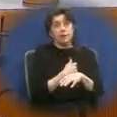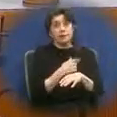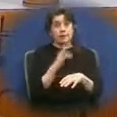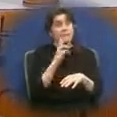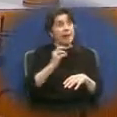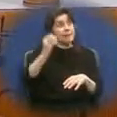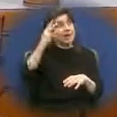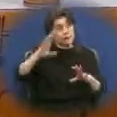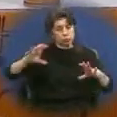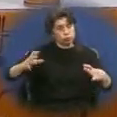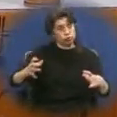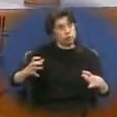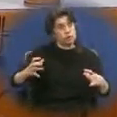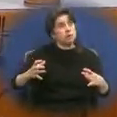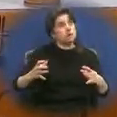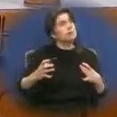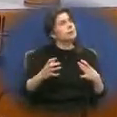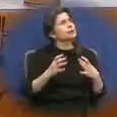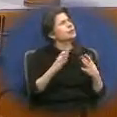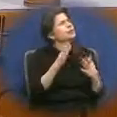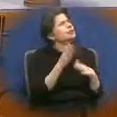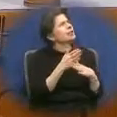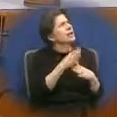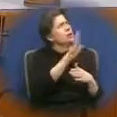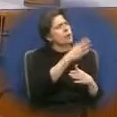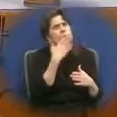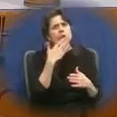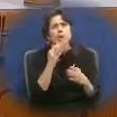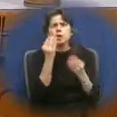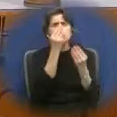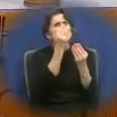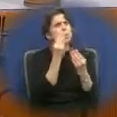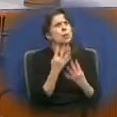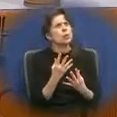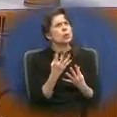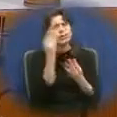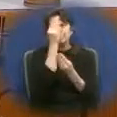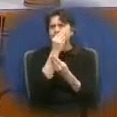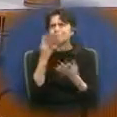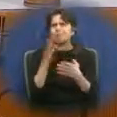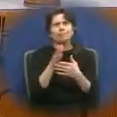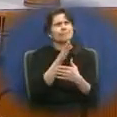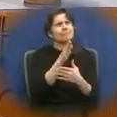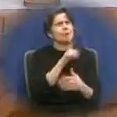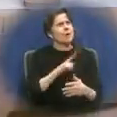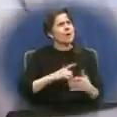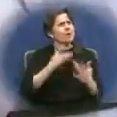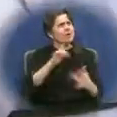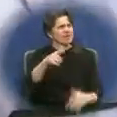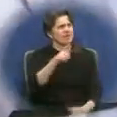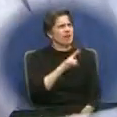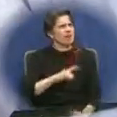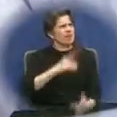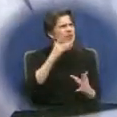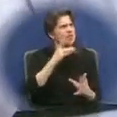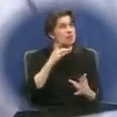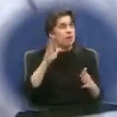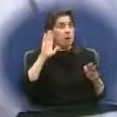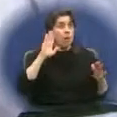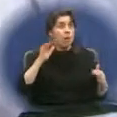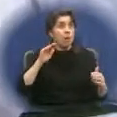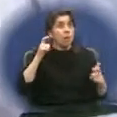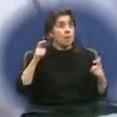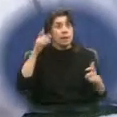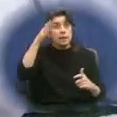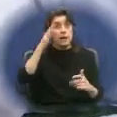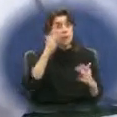baptized community, to share your good news. Lord, have mercy. Lord, have mercy. And may Almighty God have mercy on us, forgive us